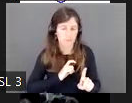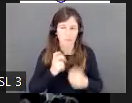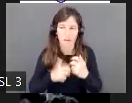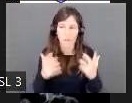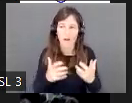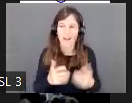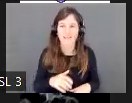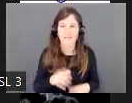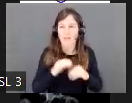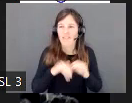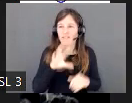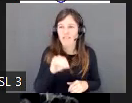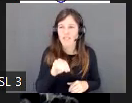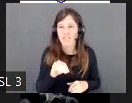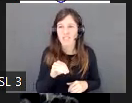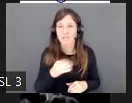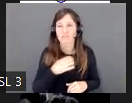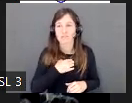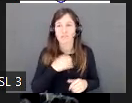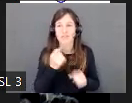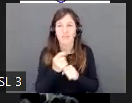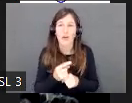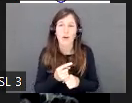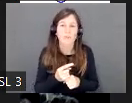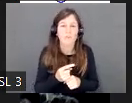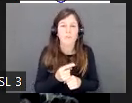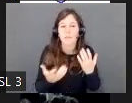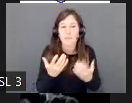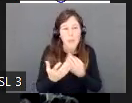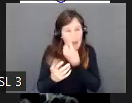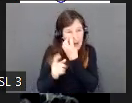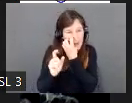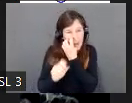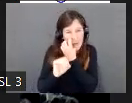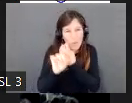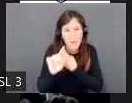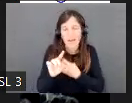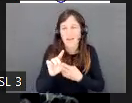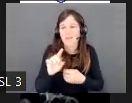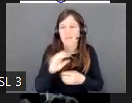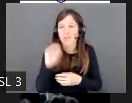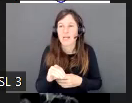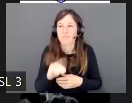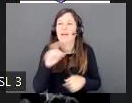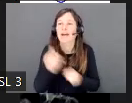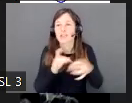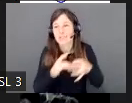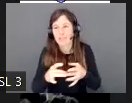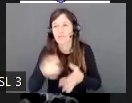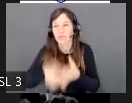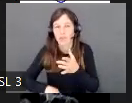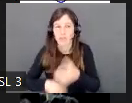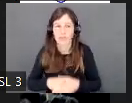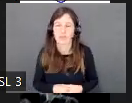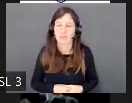in charges. That may constitute legislation, which may constitute a criminal offense, is problematic. We're often pulled